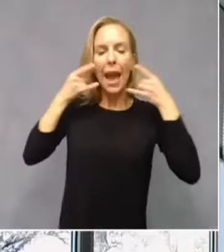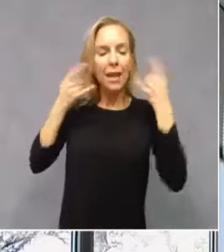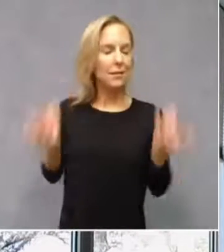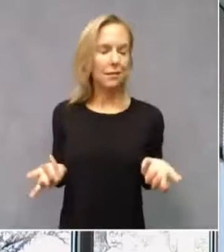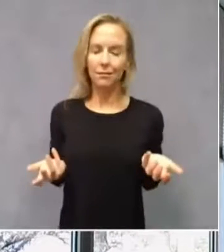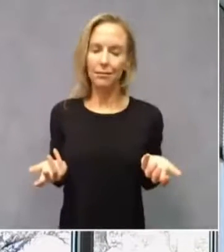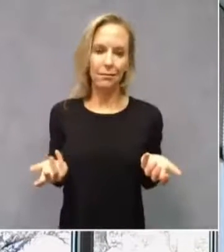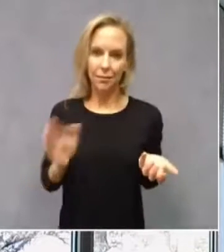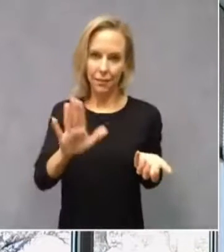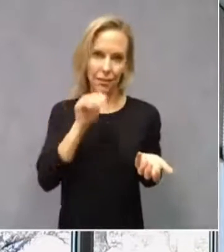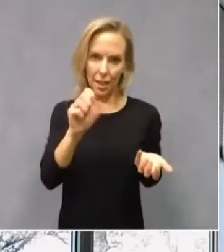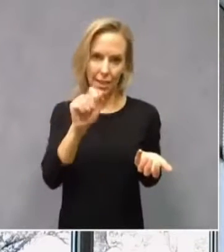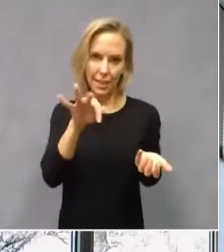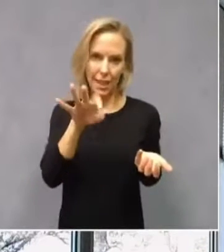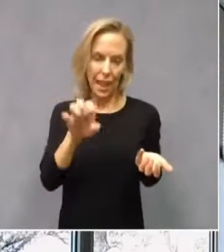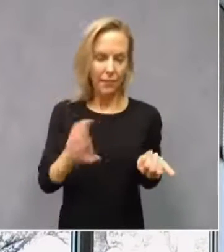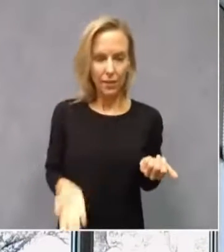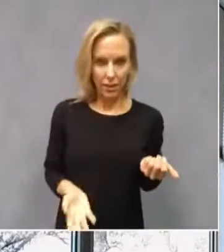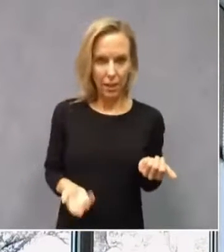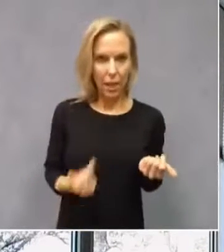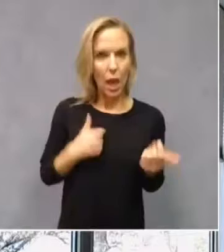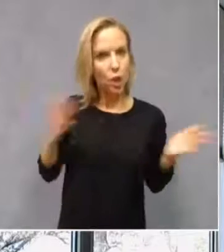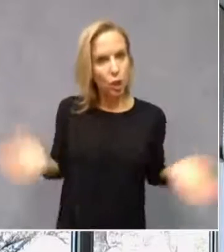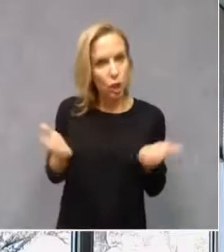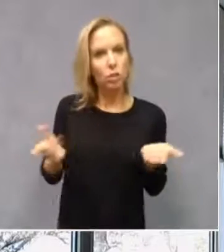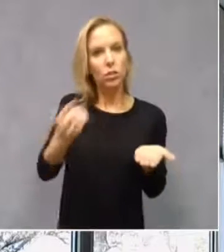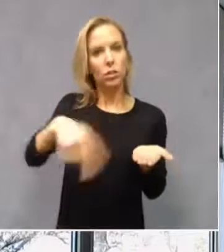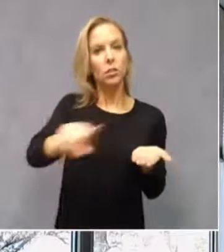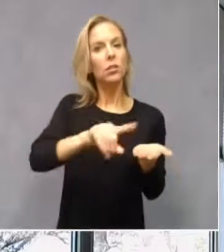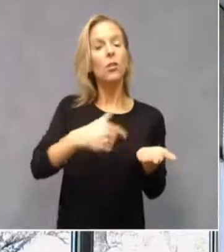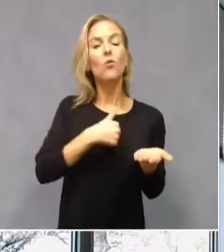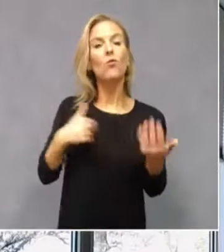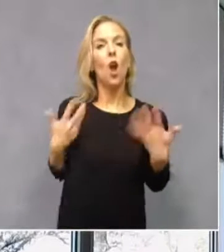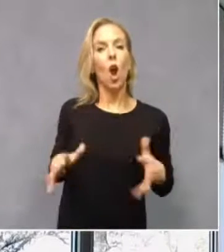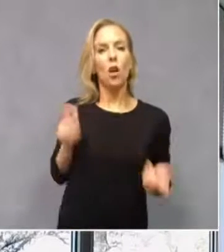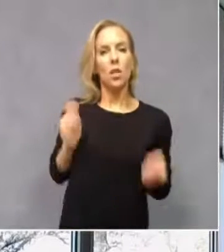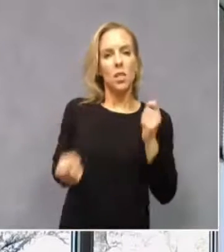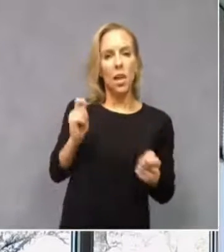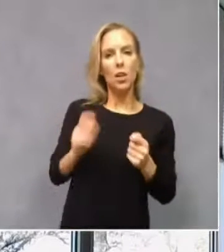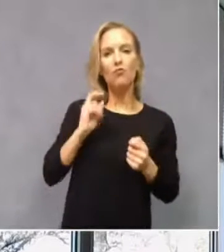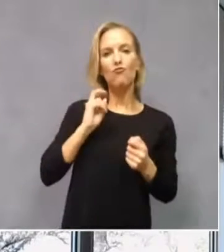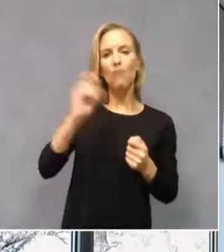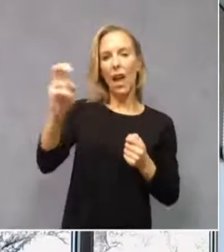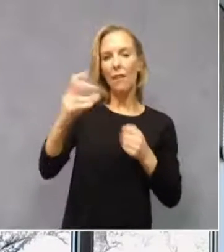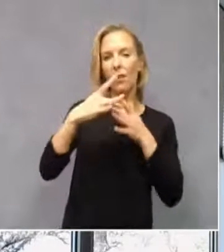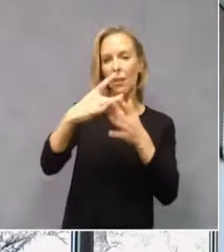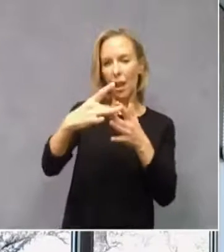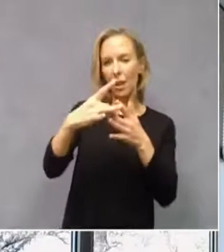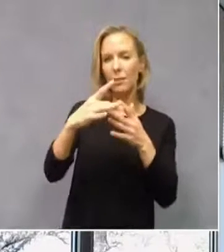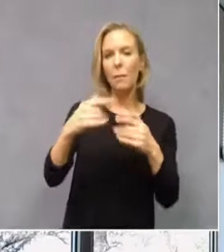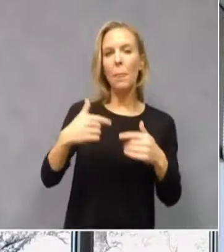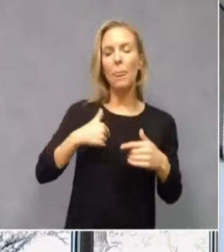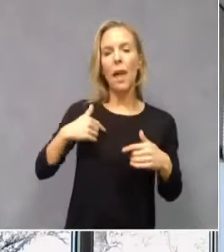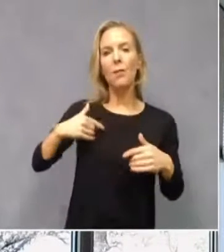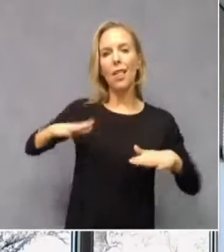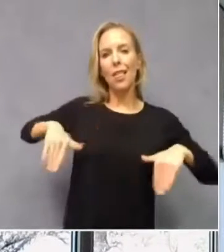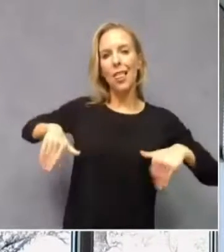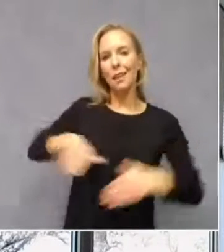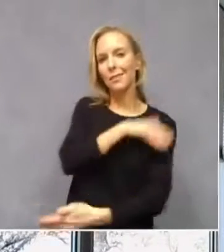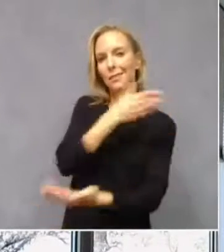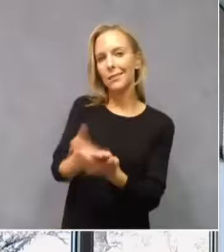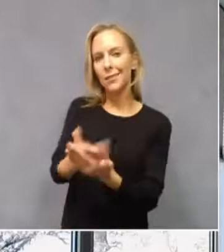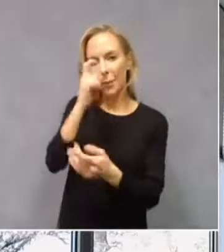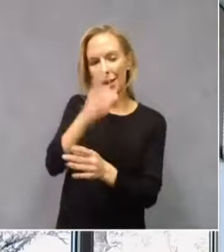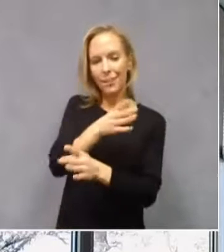safe. And I urge you, we've changed our travel guidance today, and I was late to the press conference due to a prior commitment,